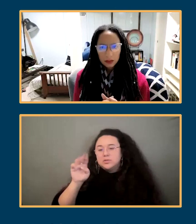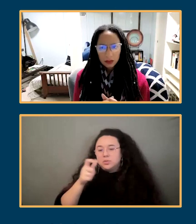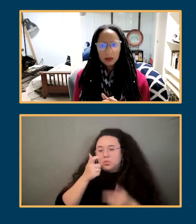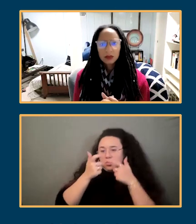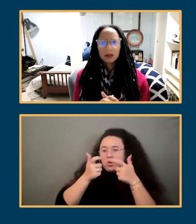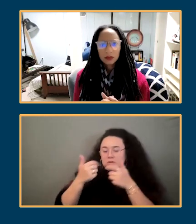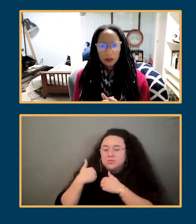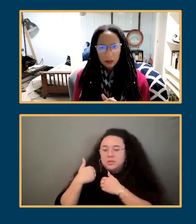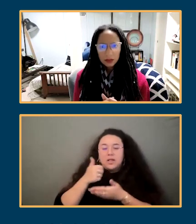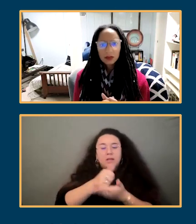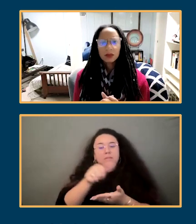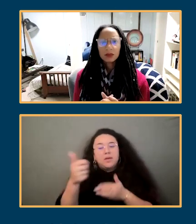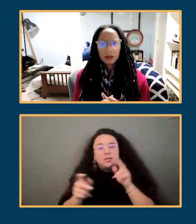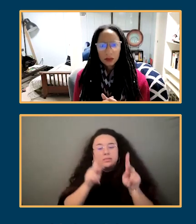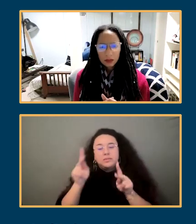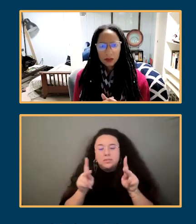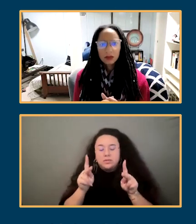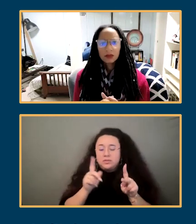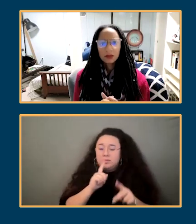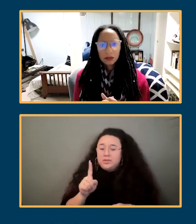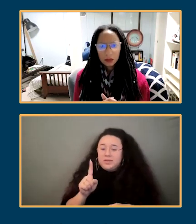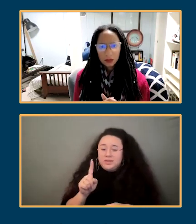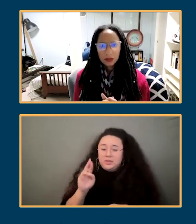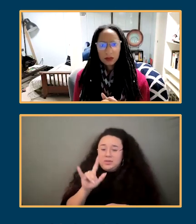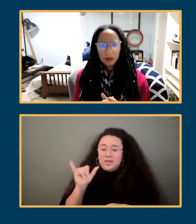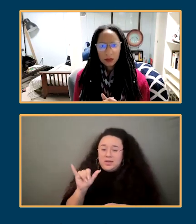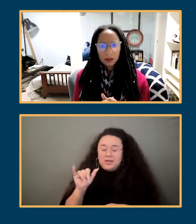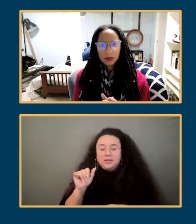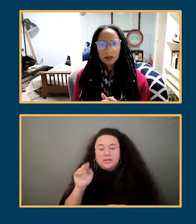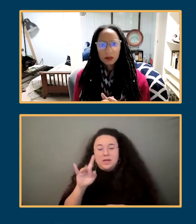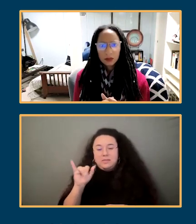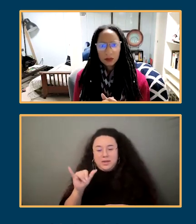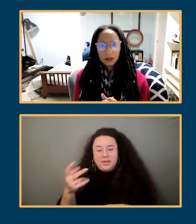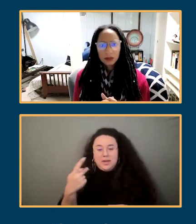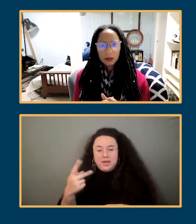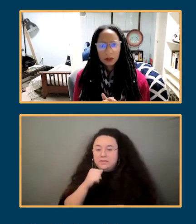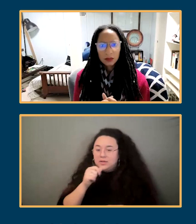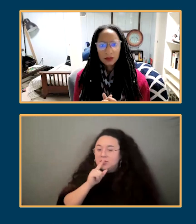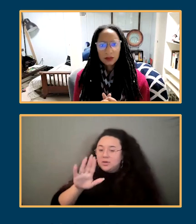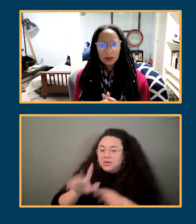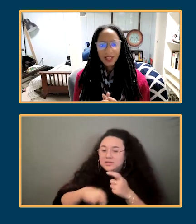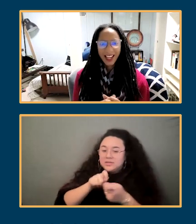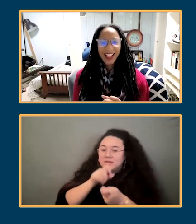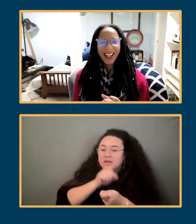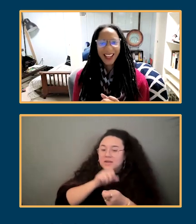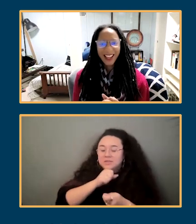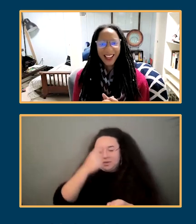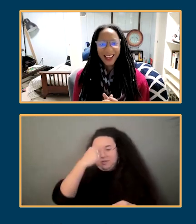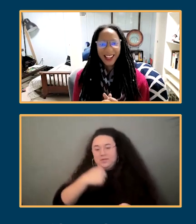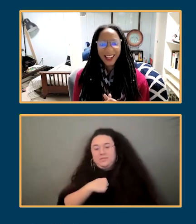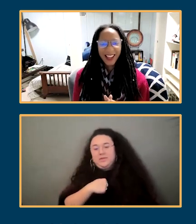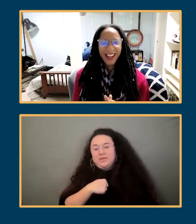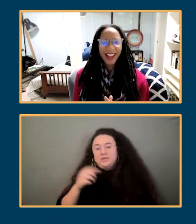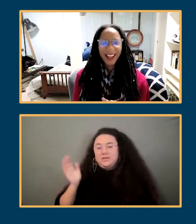able to help other people. The reality is, when Amity and I, and Amity, I don't know your exact age, so I'll speak for me.